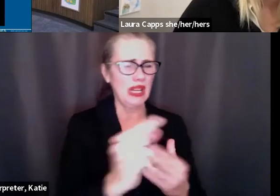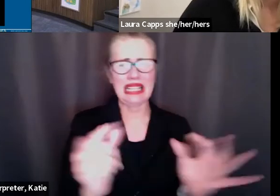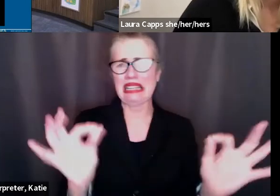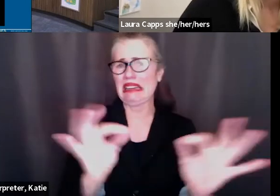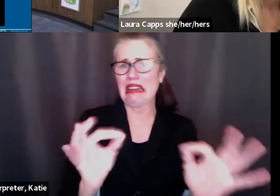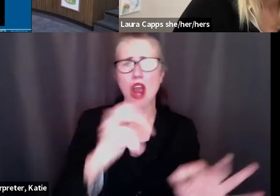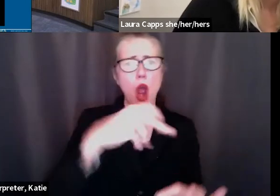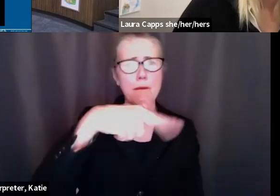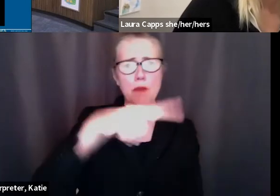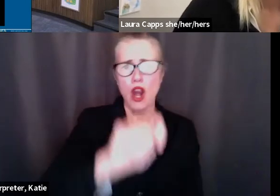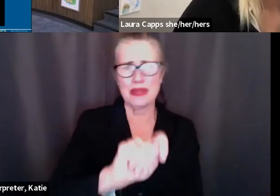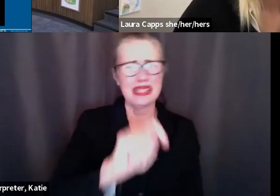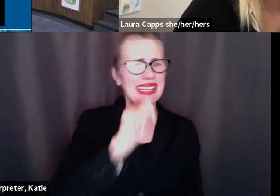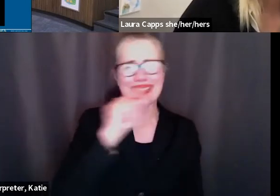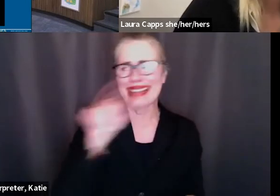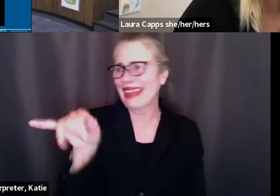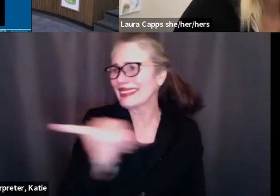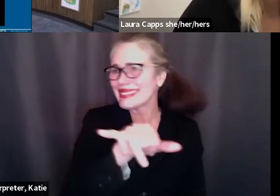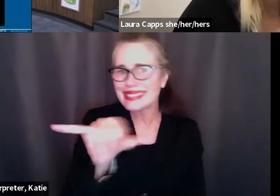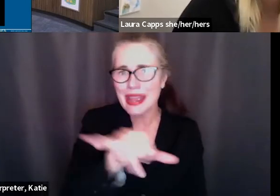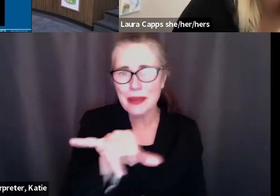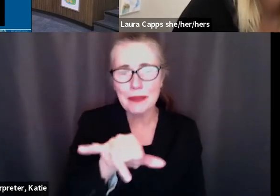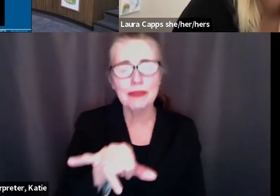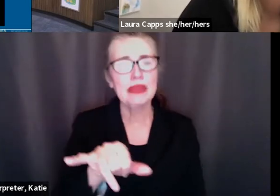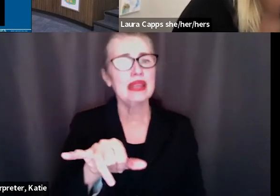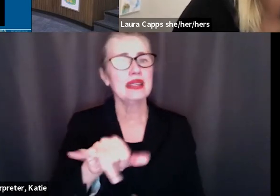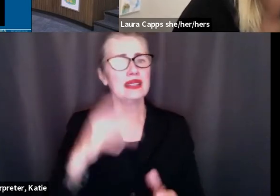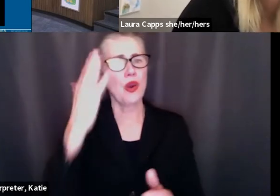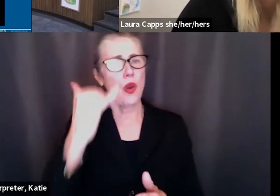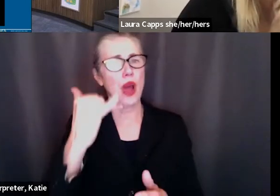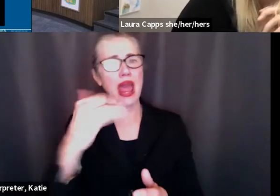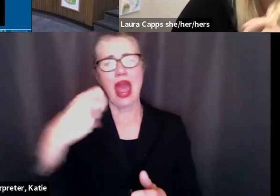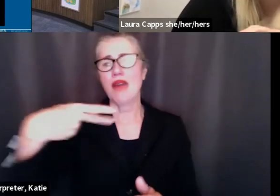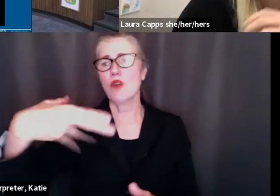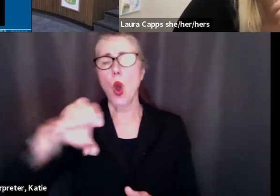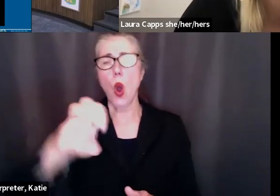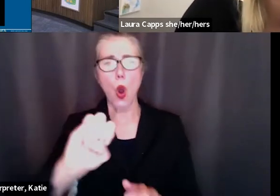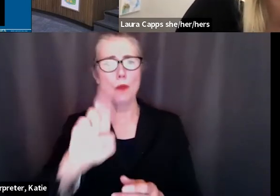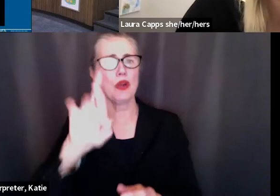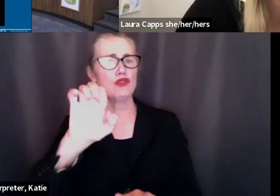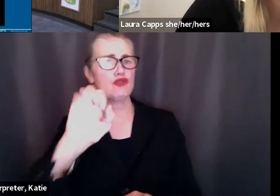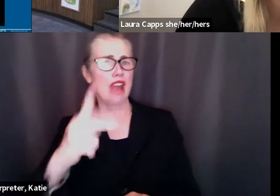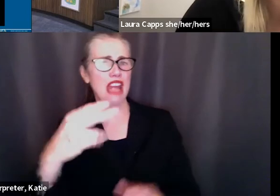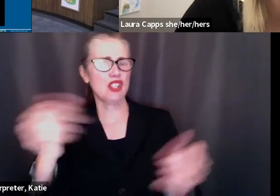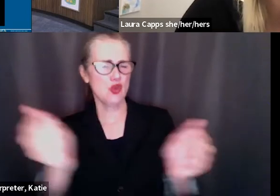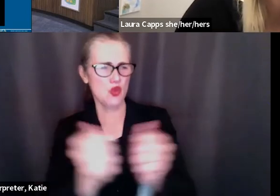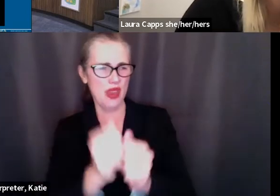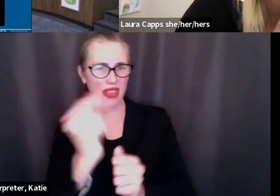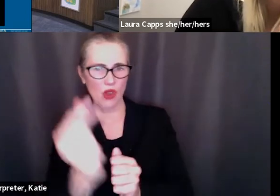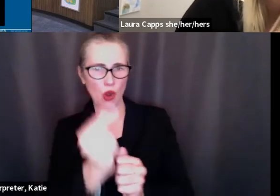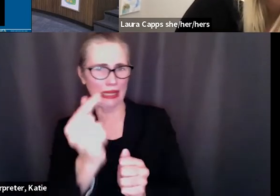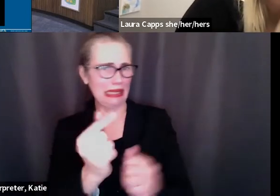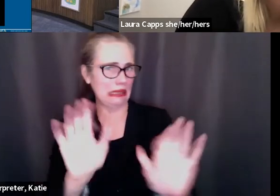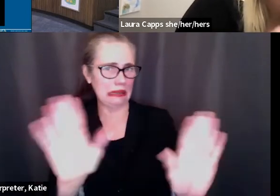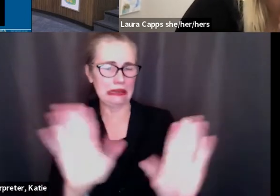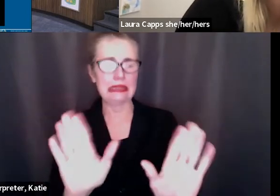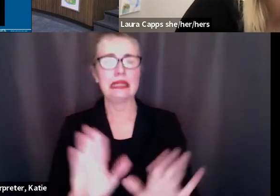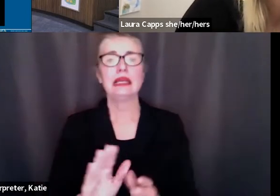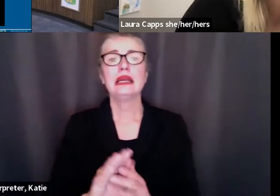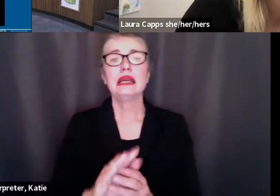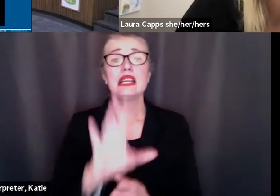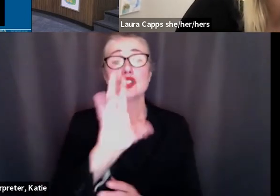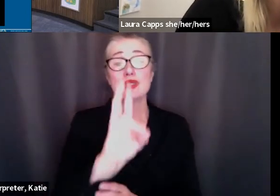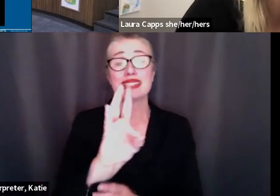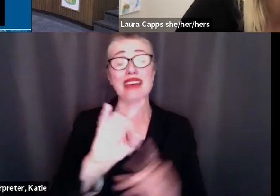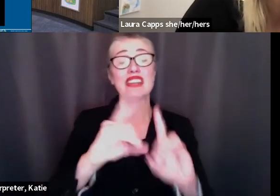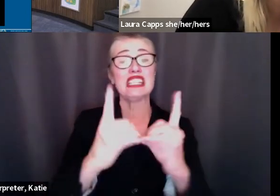communities are not similar therefore they shouldn't put hope ranch with goleta the master seven districts are the most problematic the seven district